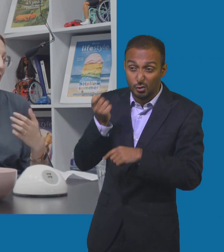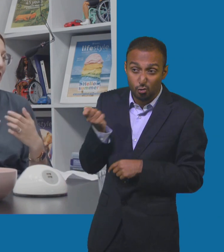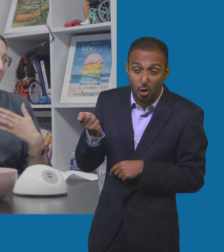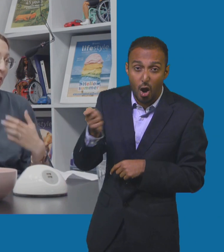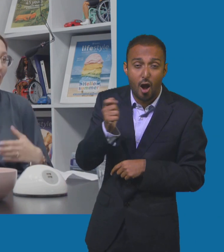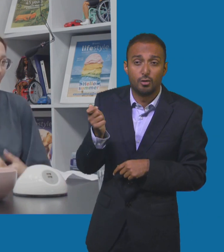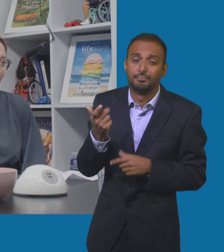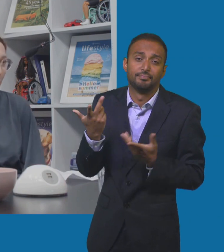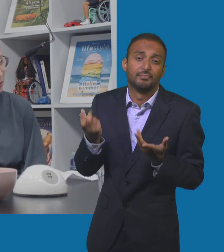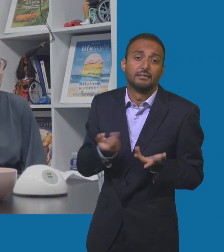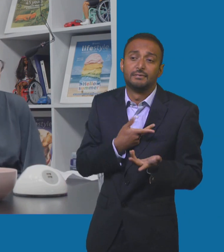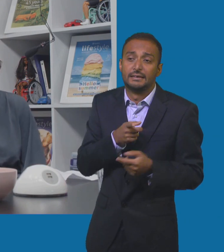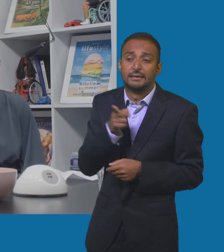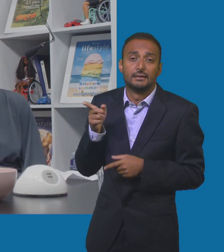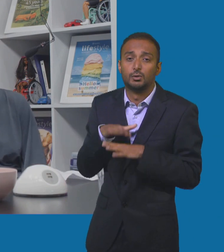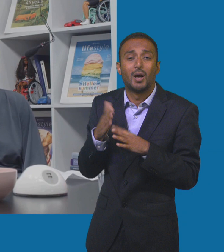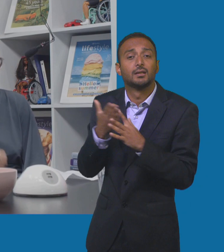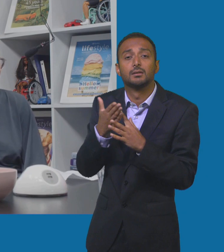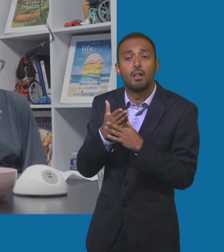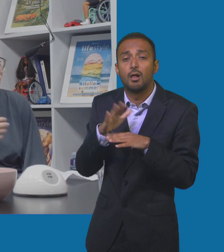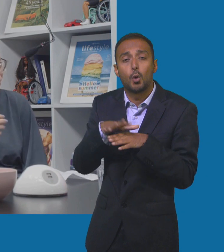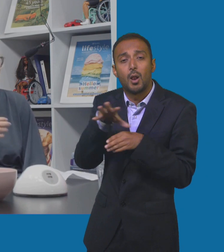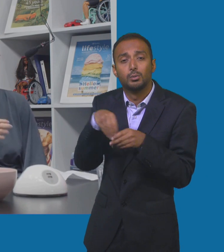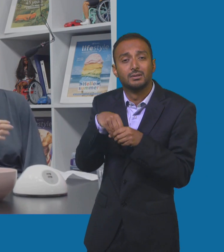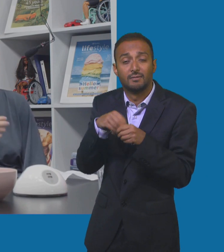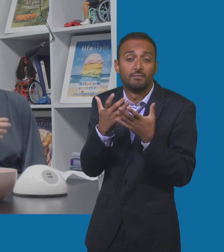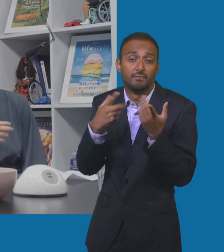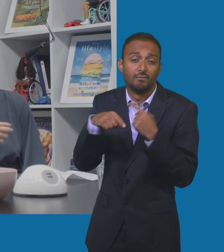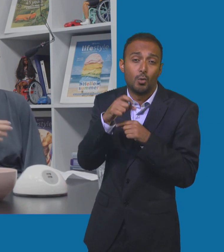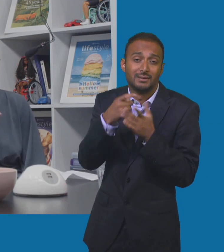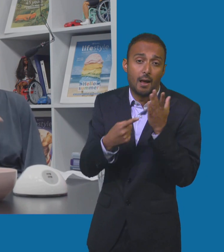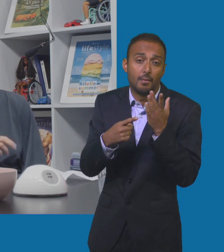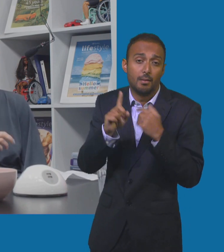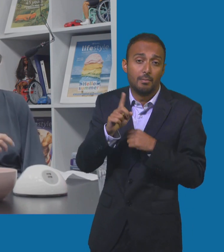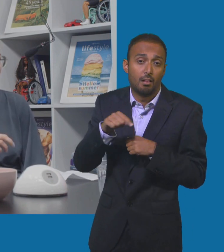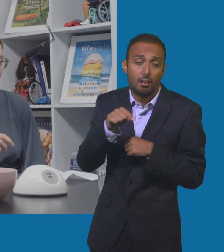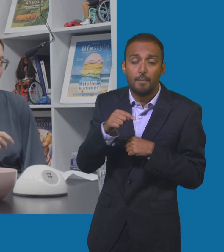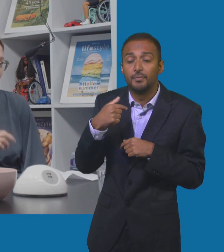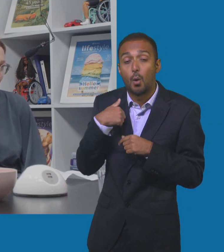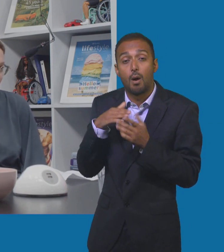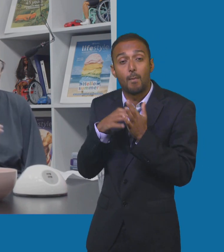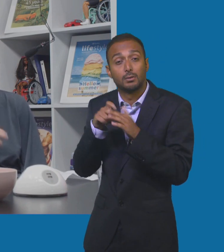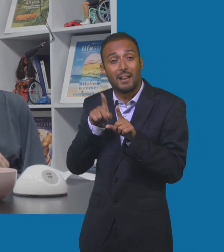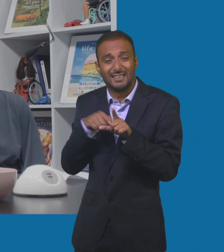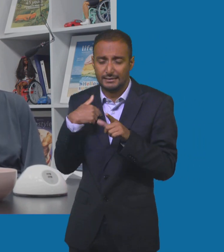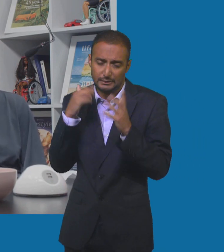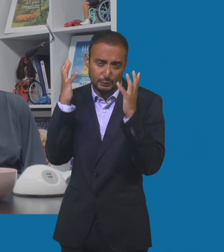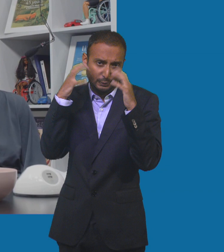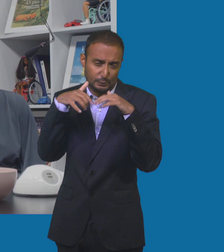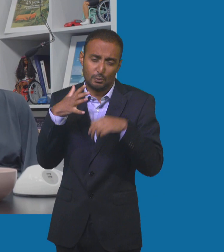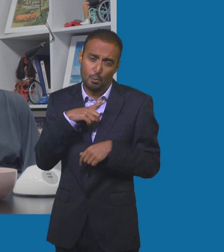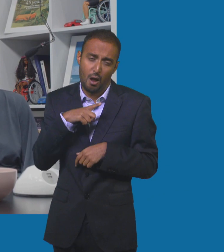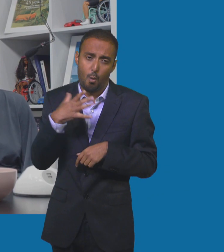was accessible or inclusive for many disabled people. We grew really concerned about this at Motability. We want all disabled people to be able to make the transition